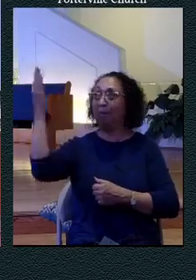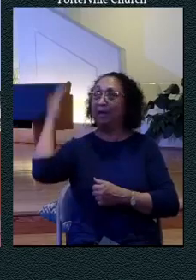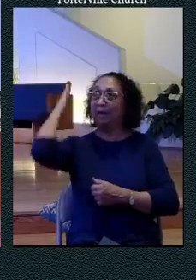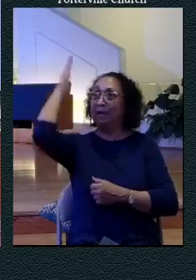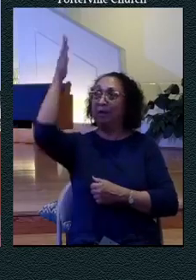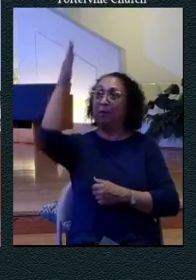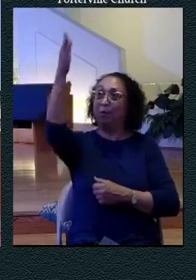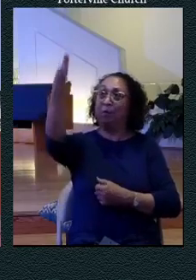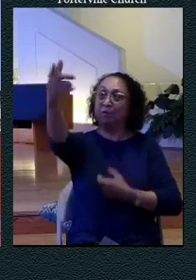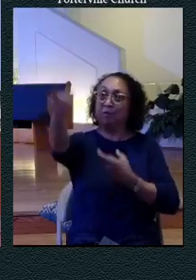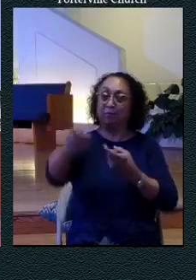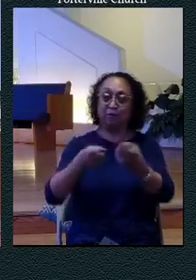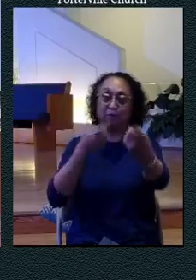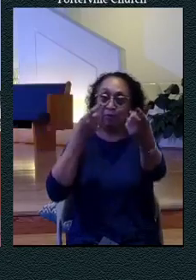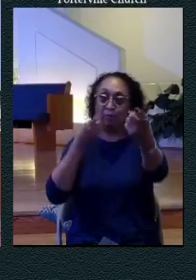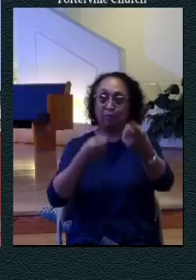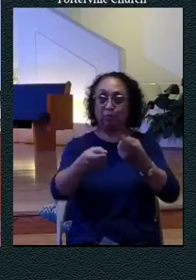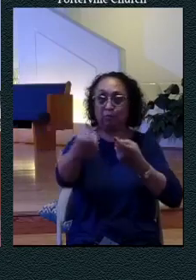he holds the